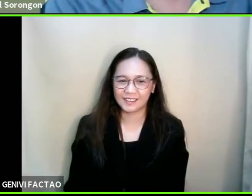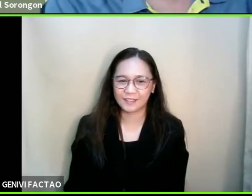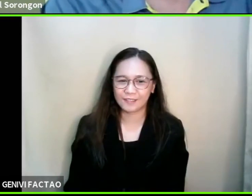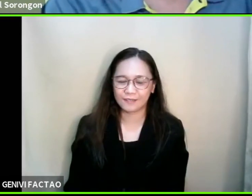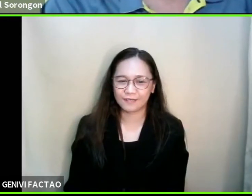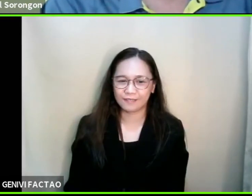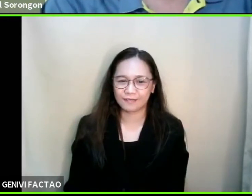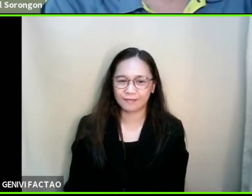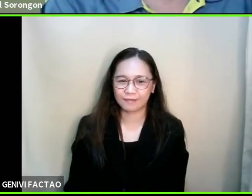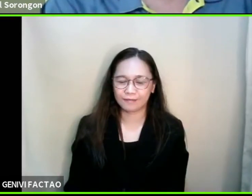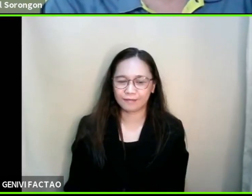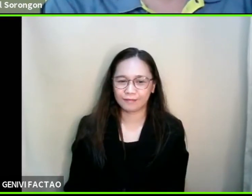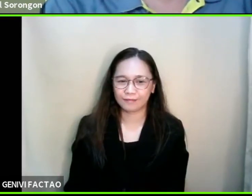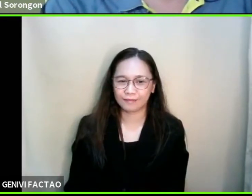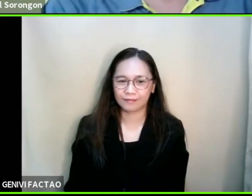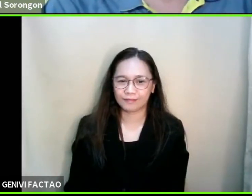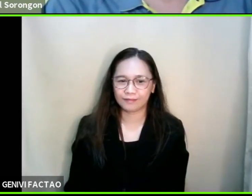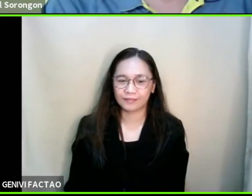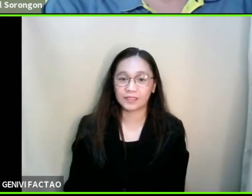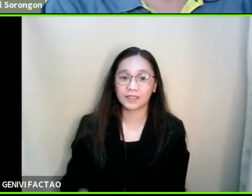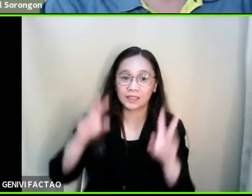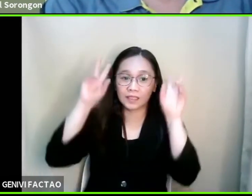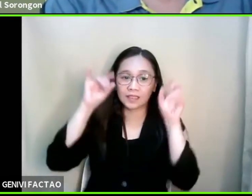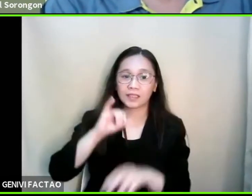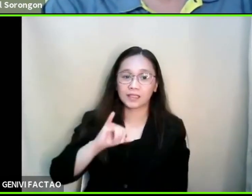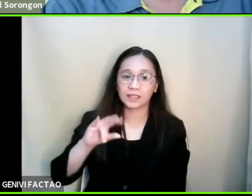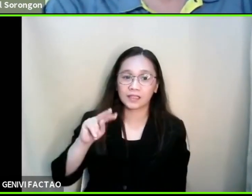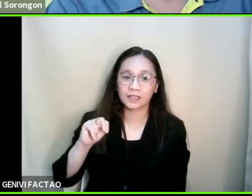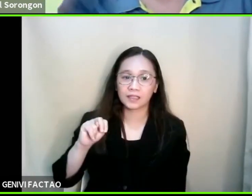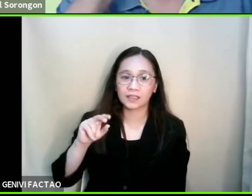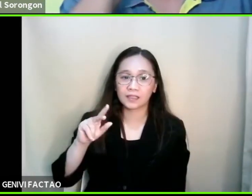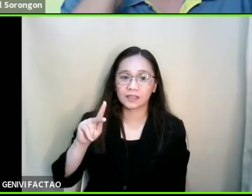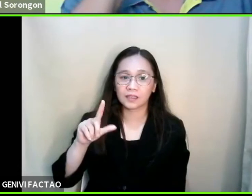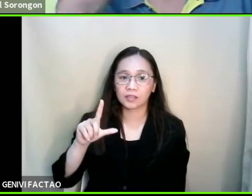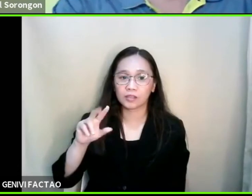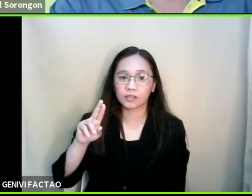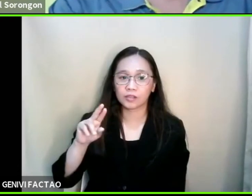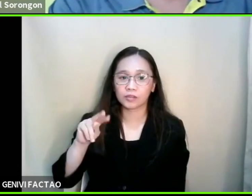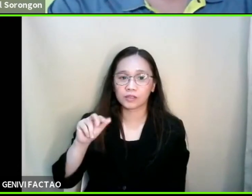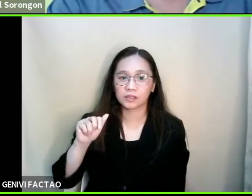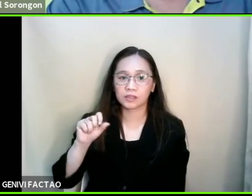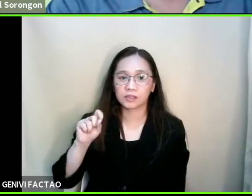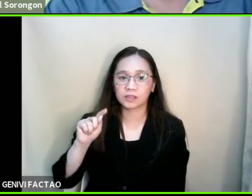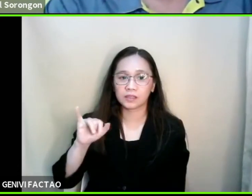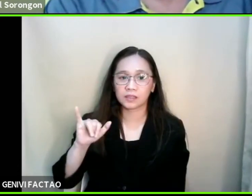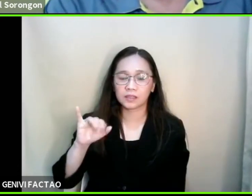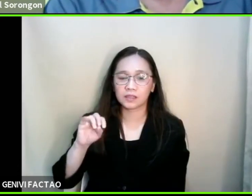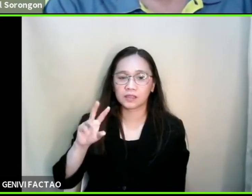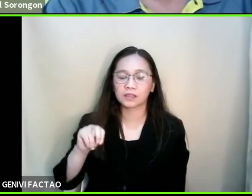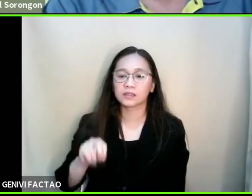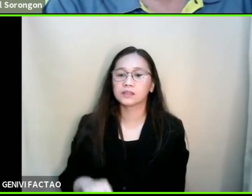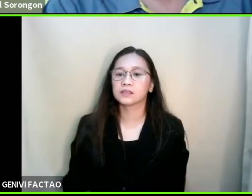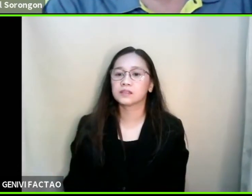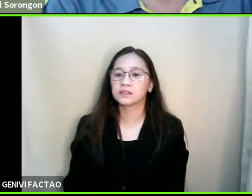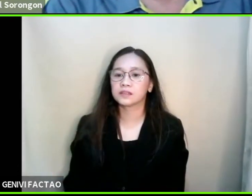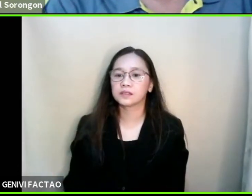Yung inclination po ba? Yeah, Go, you invite sir. them to inclination, Kai. Okay, Ayan, so, for